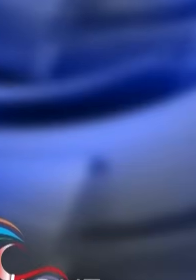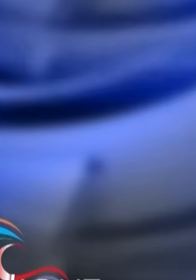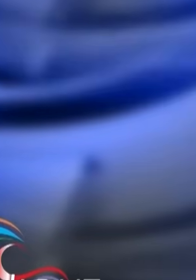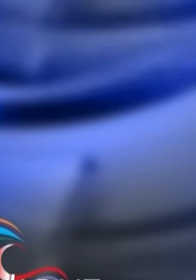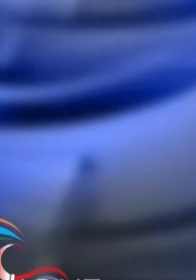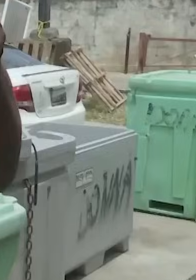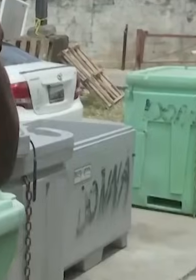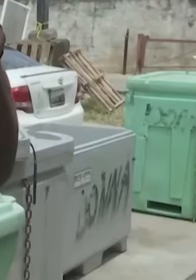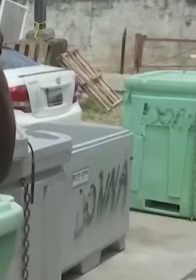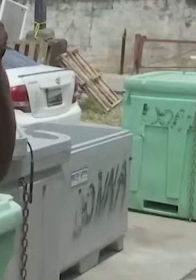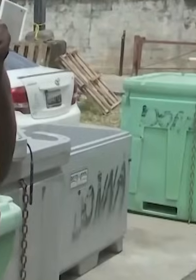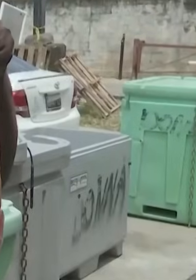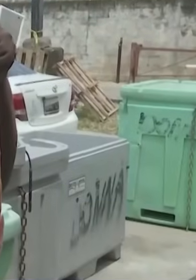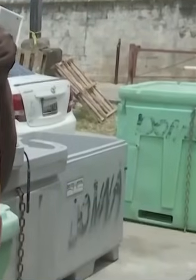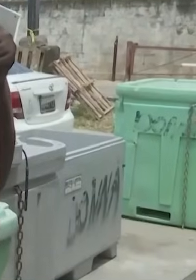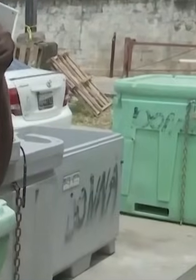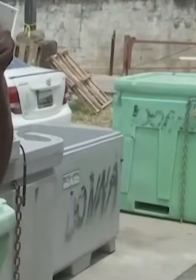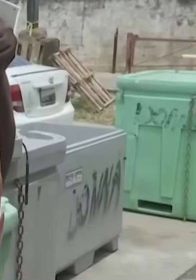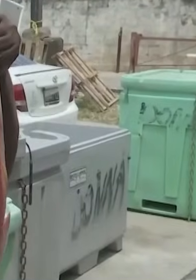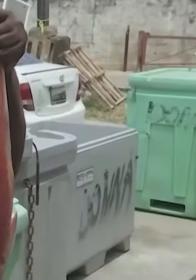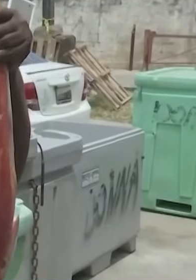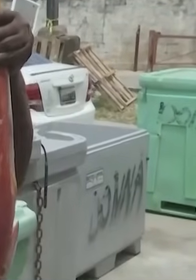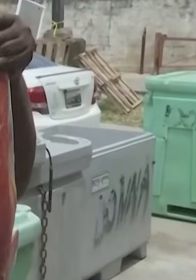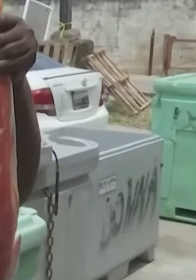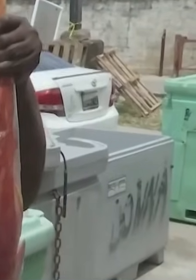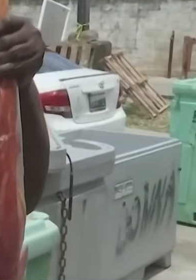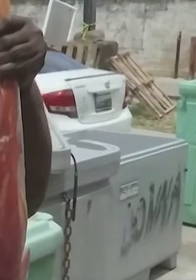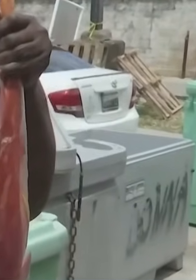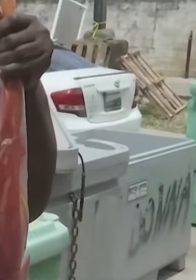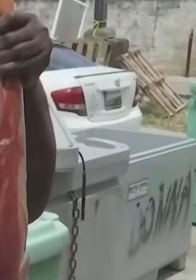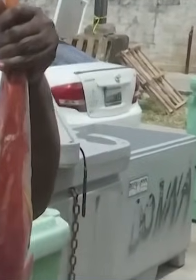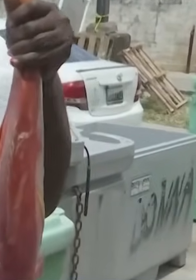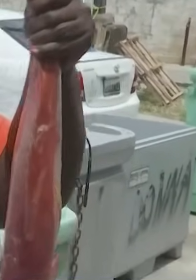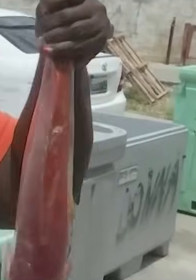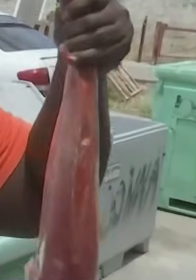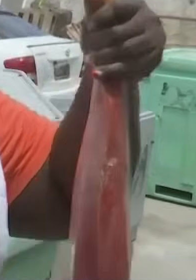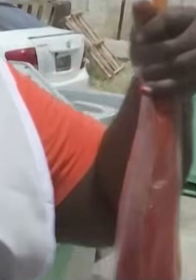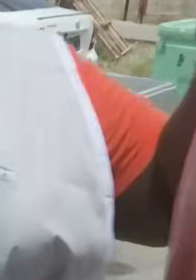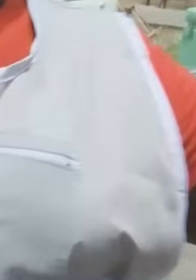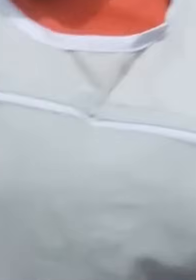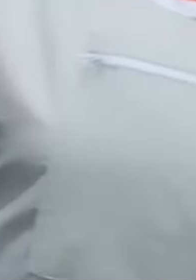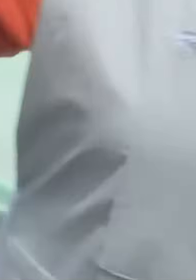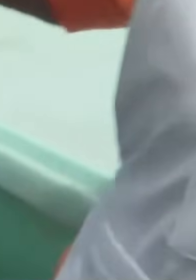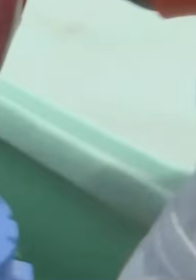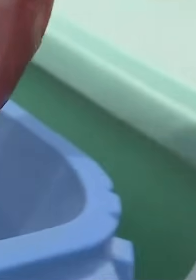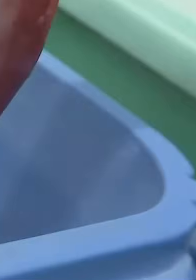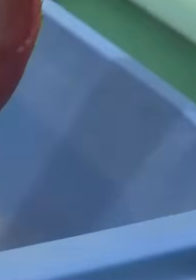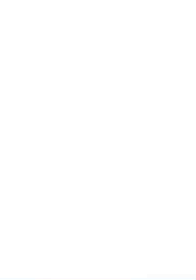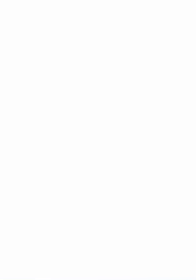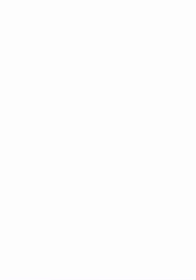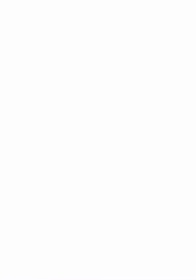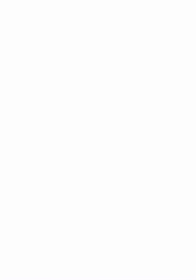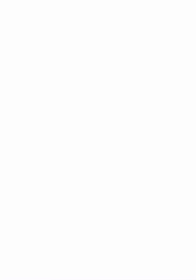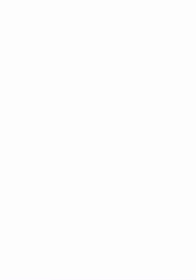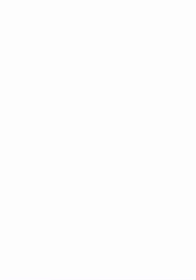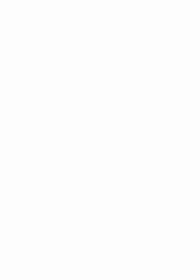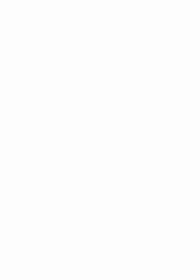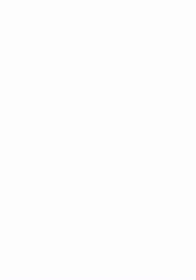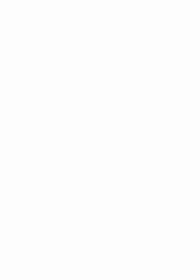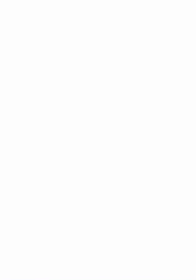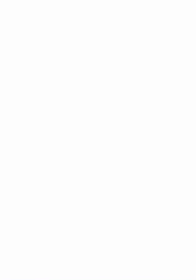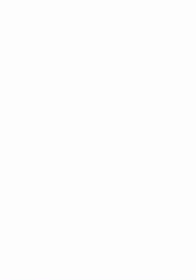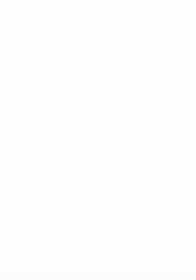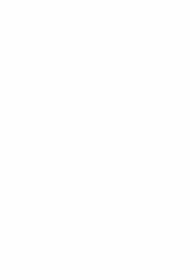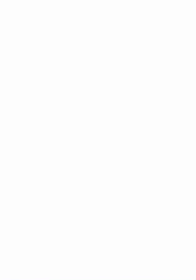In the news tonight, an abundance of fish results in a dip in prices in some instances. Police on the hunt for a